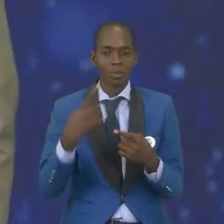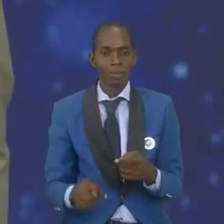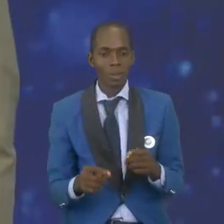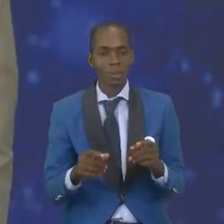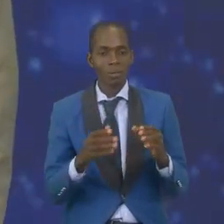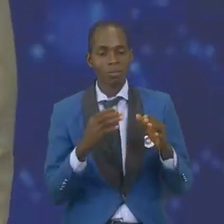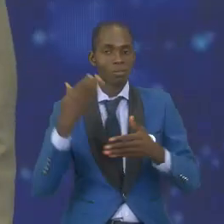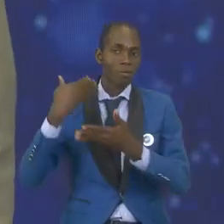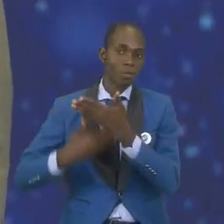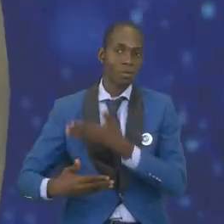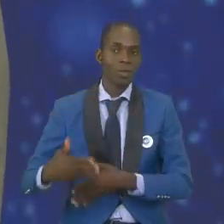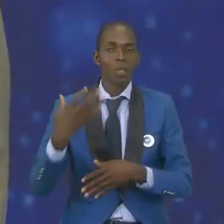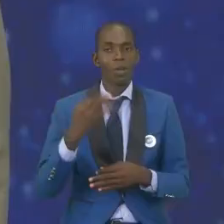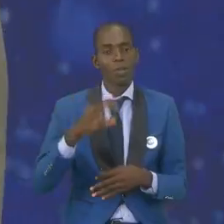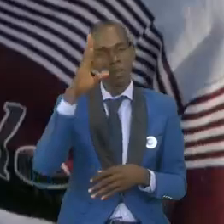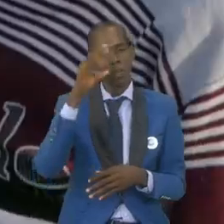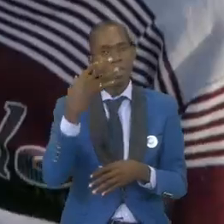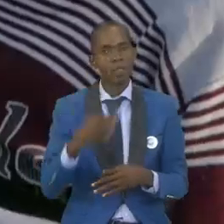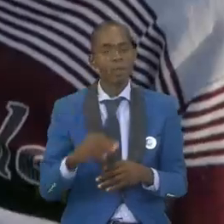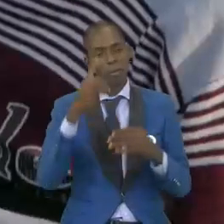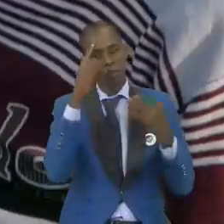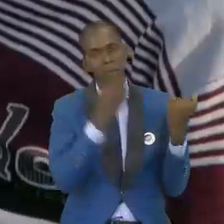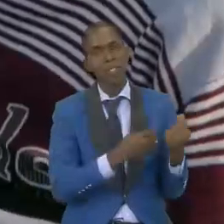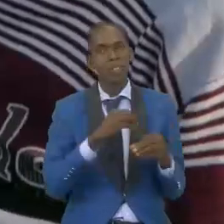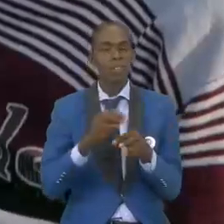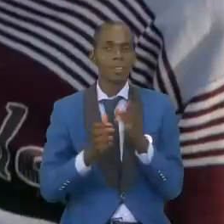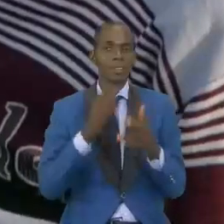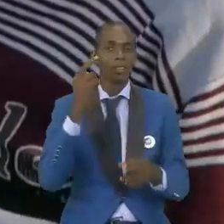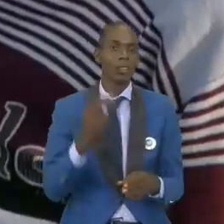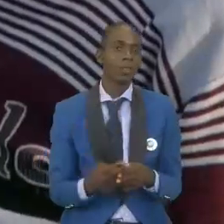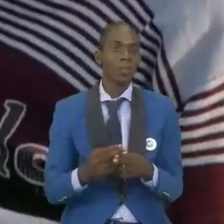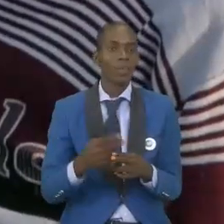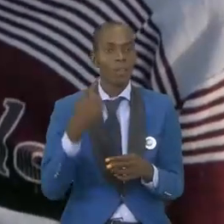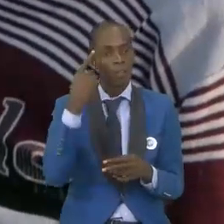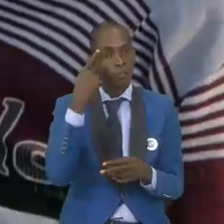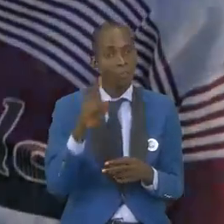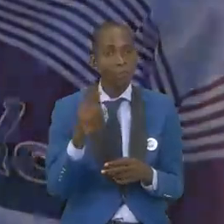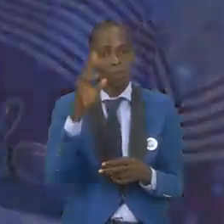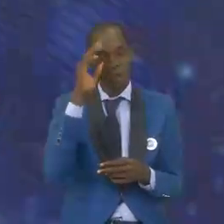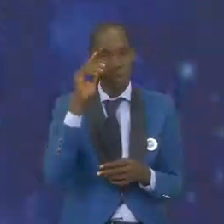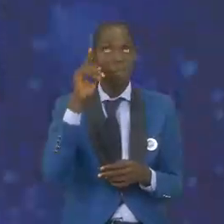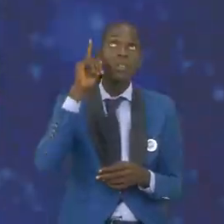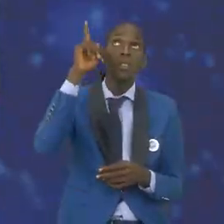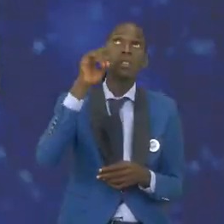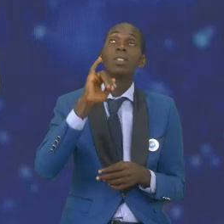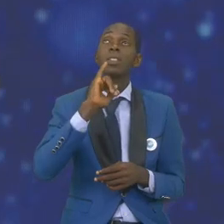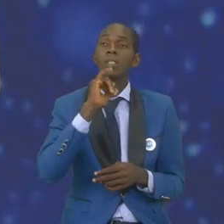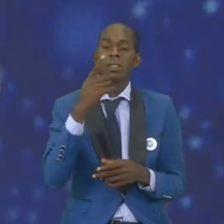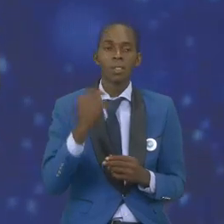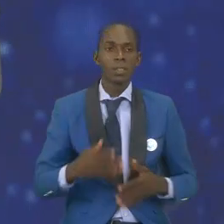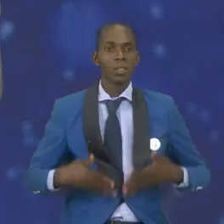the men of faith in Jesus' name. For he is the living God and